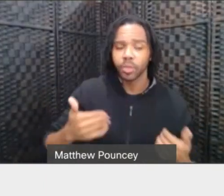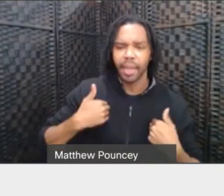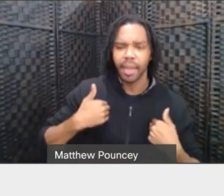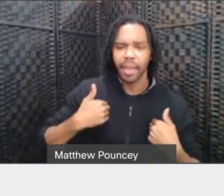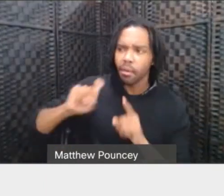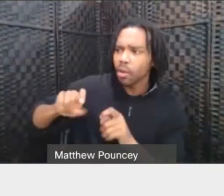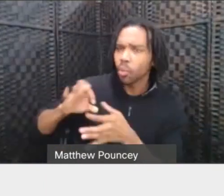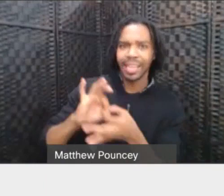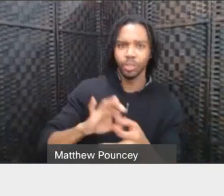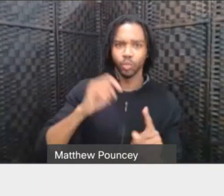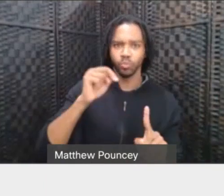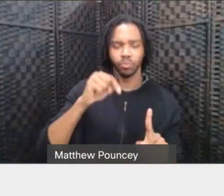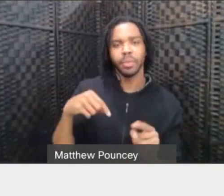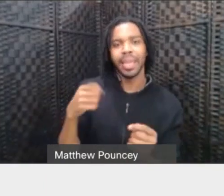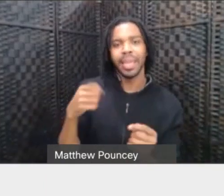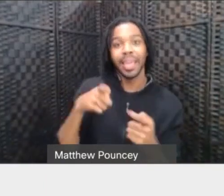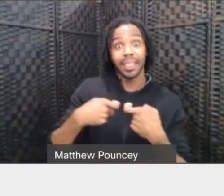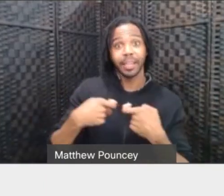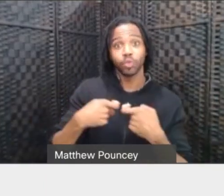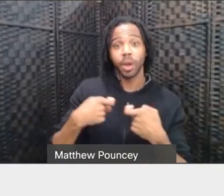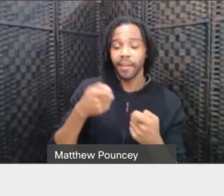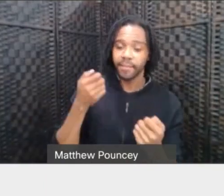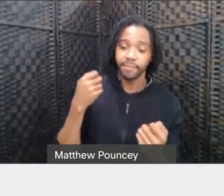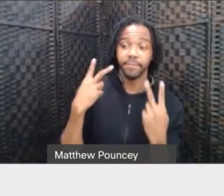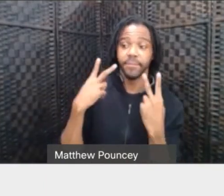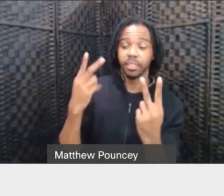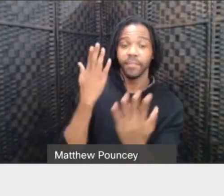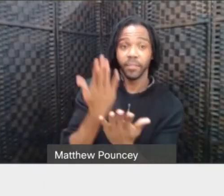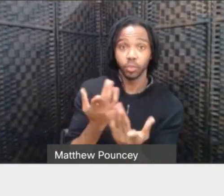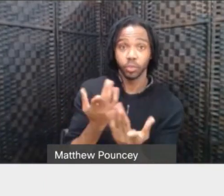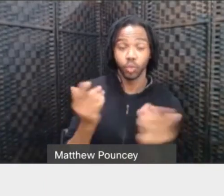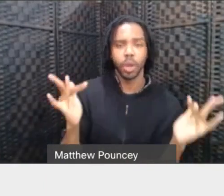verification, you can contact DHCF